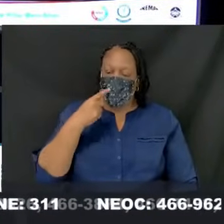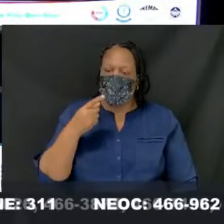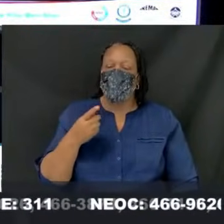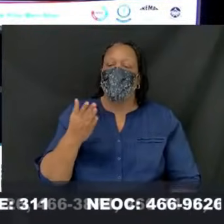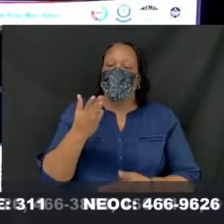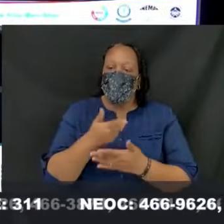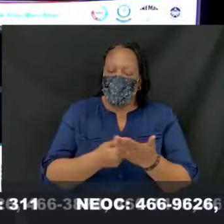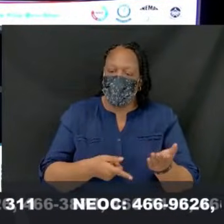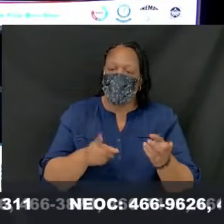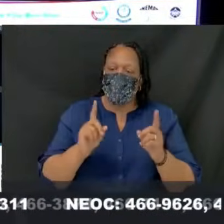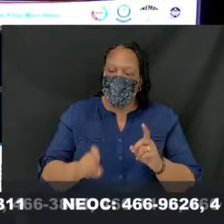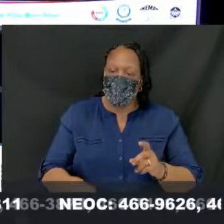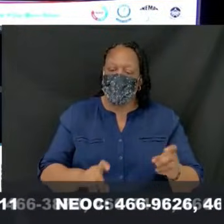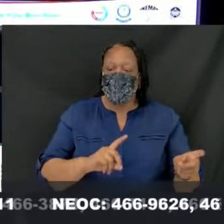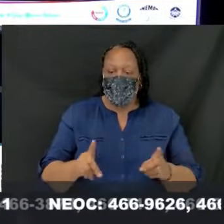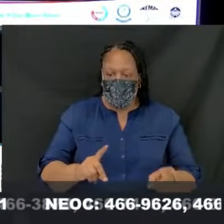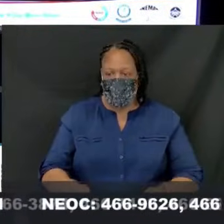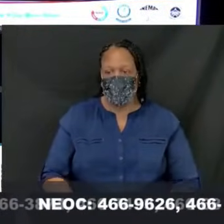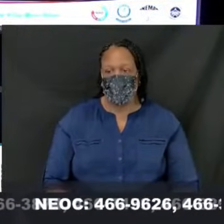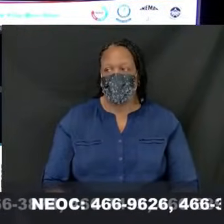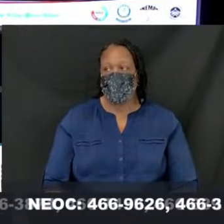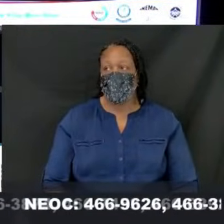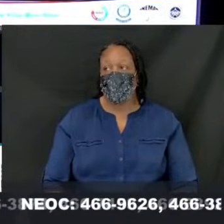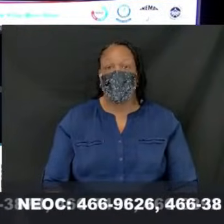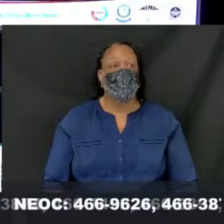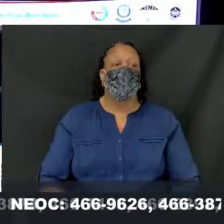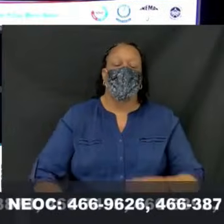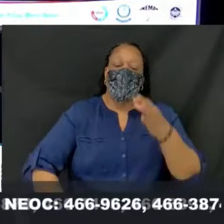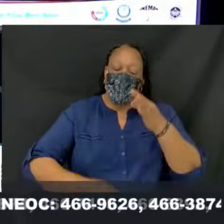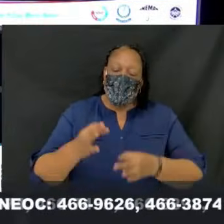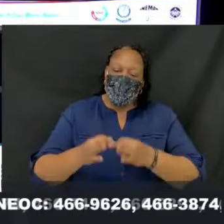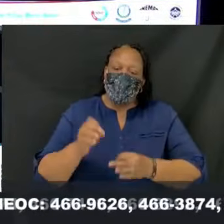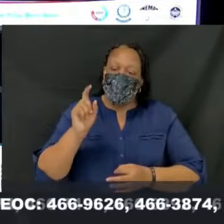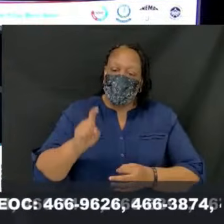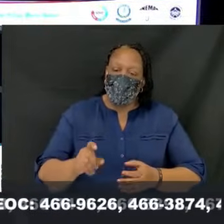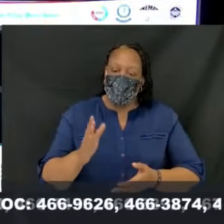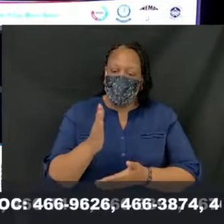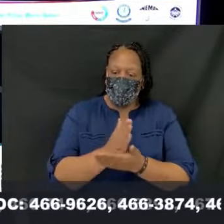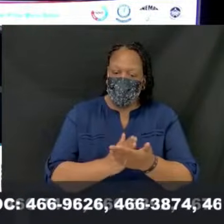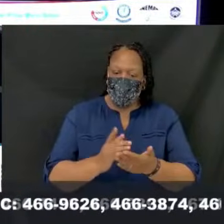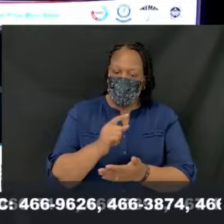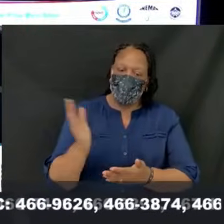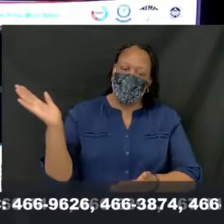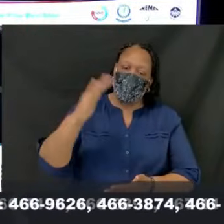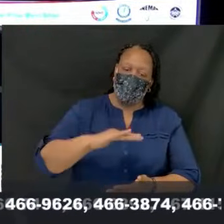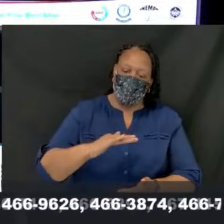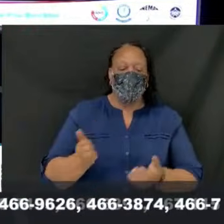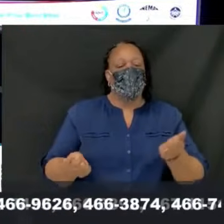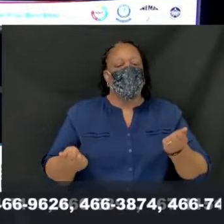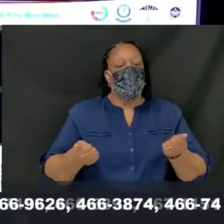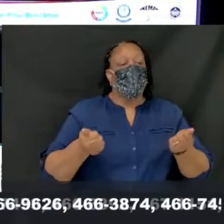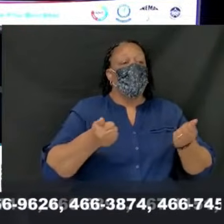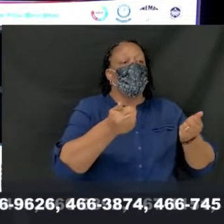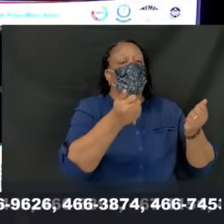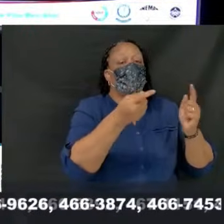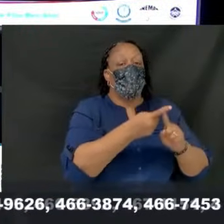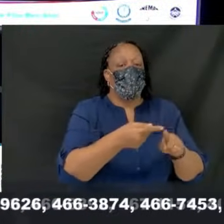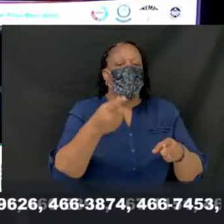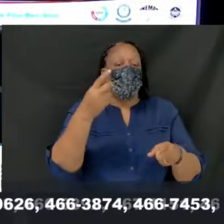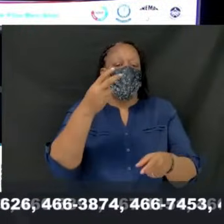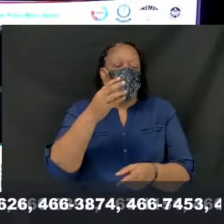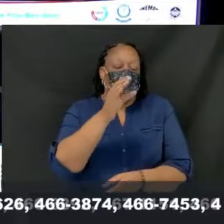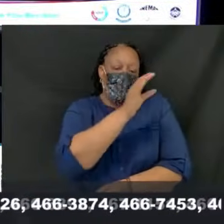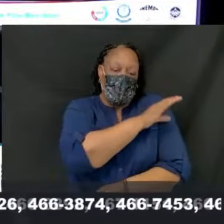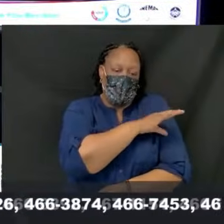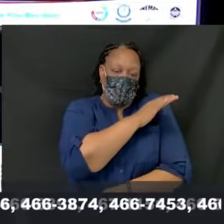some guidance. If you need us to come and pick you up, like I told my friend, I am taking that friend of mine, myself,